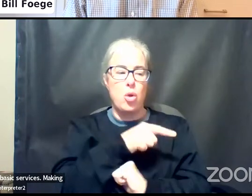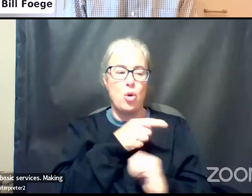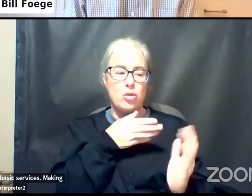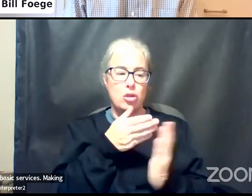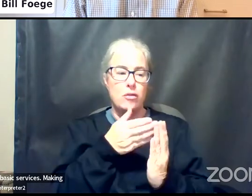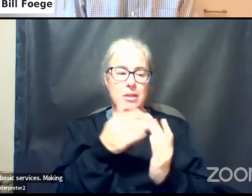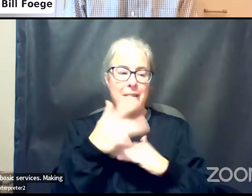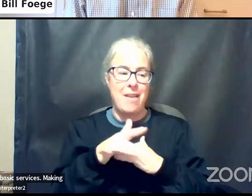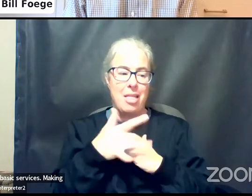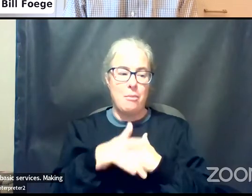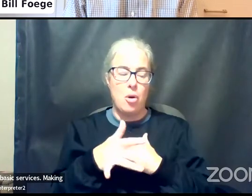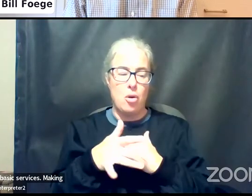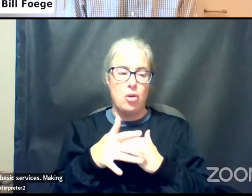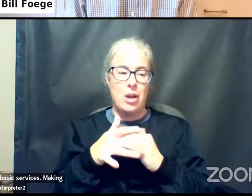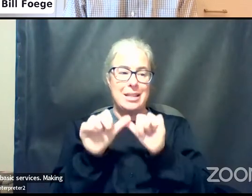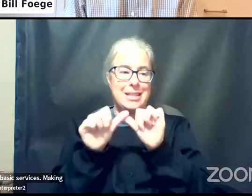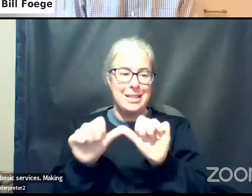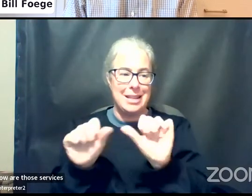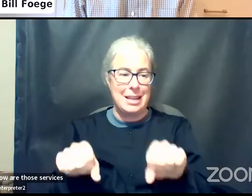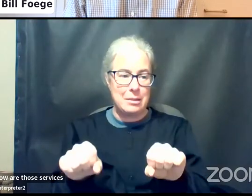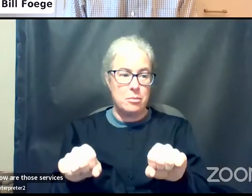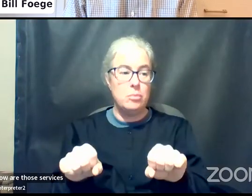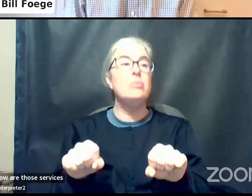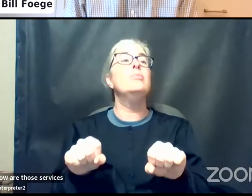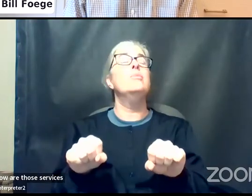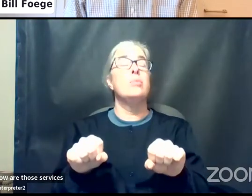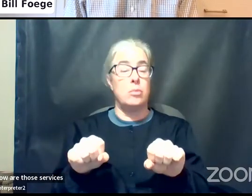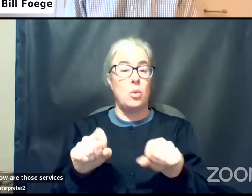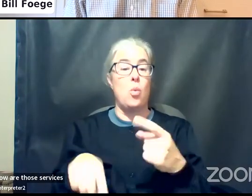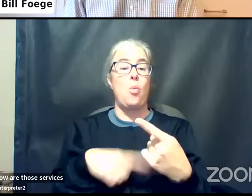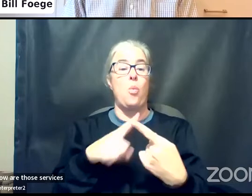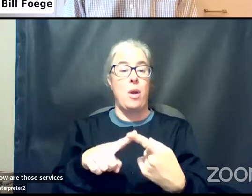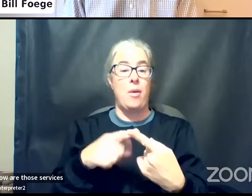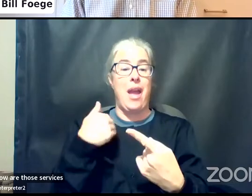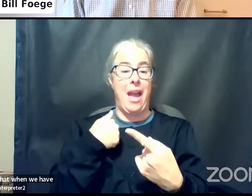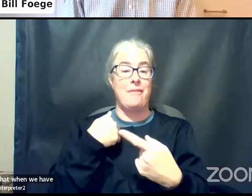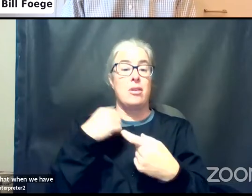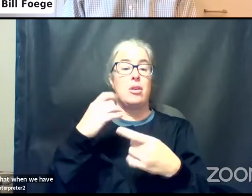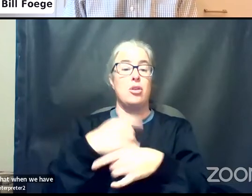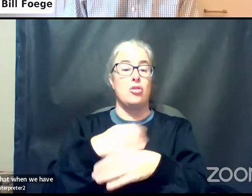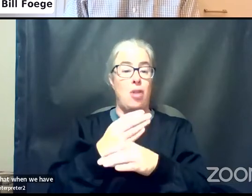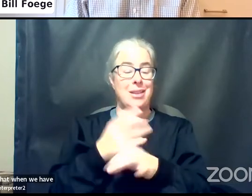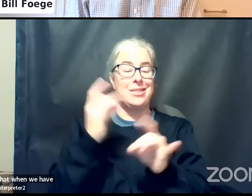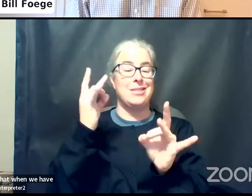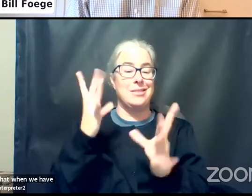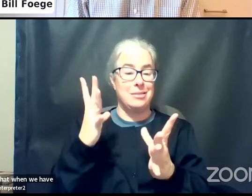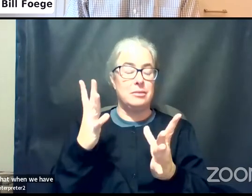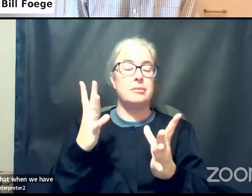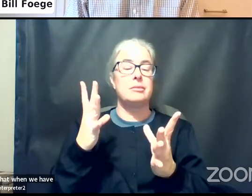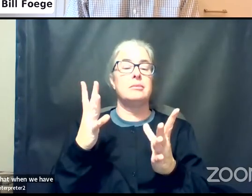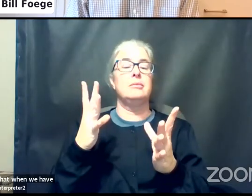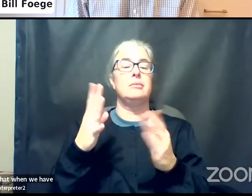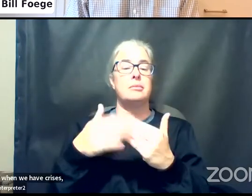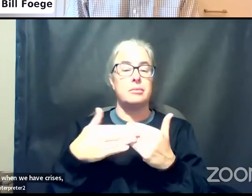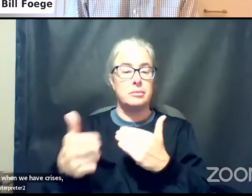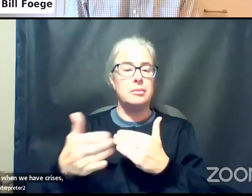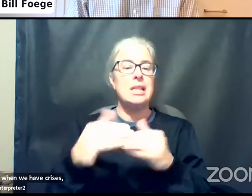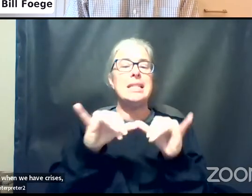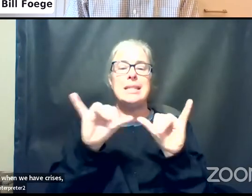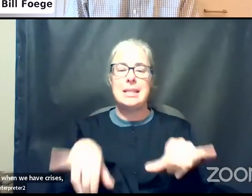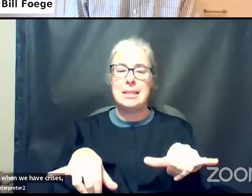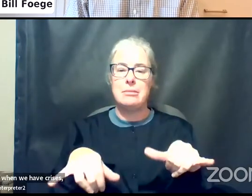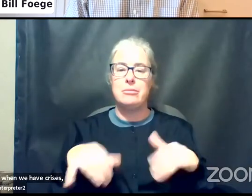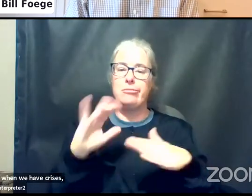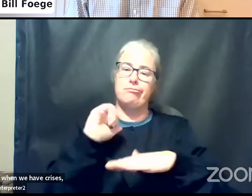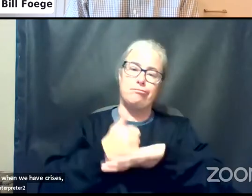available and sustainable so that when we have crises Public Health crises those systems